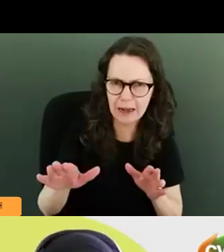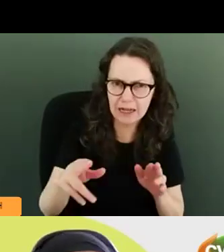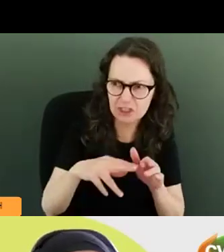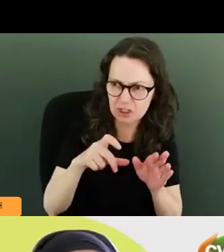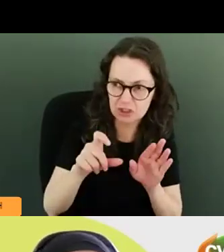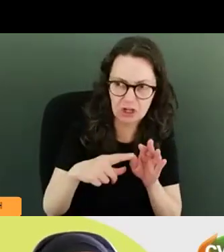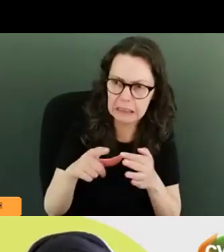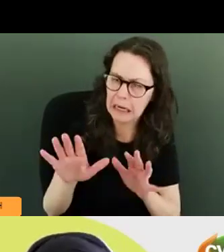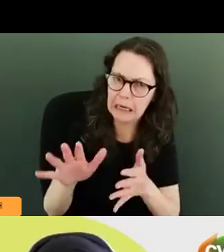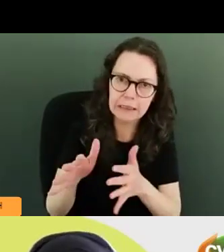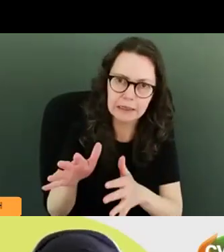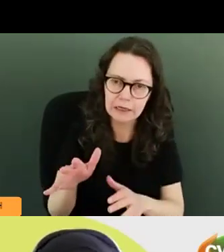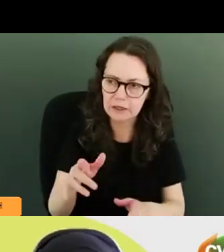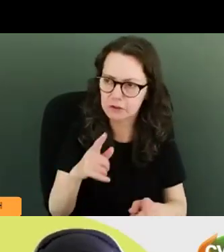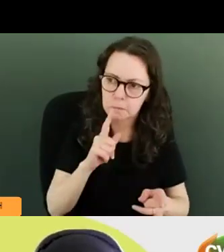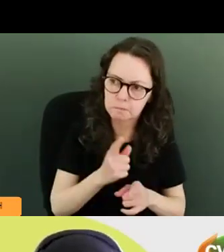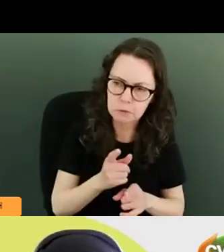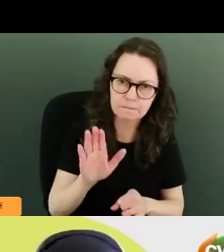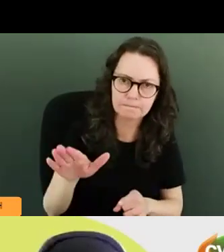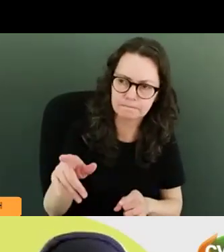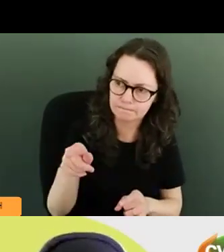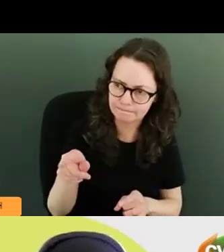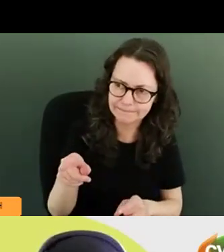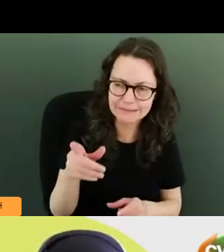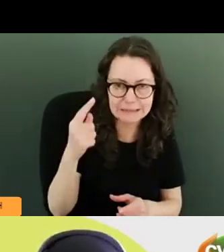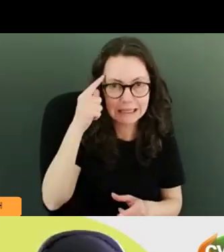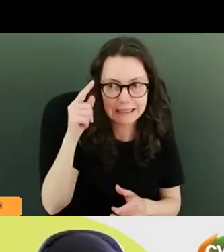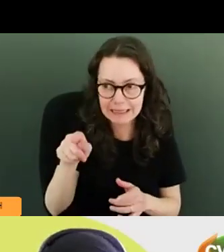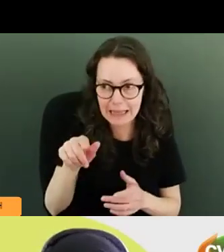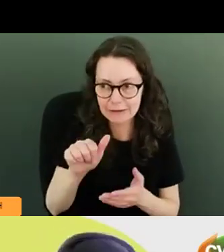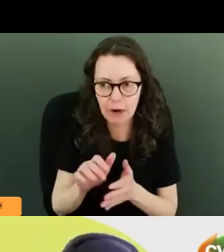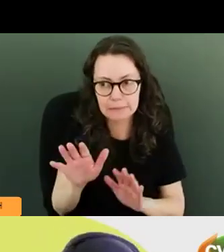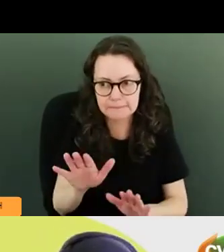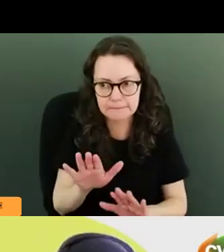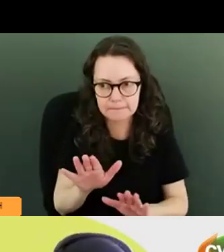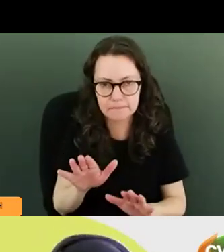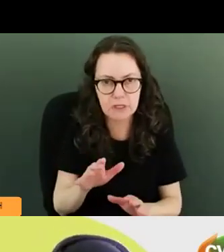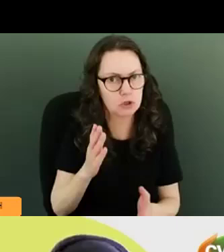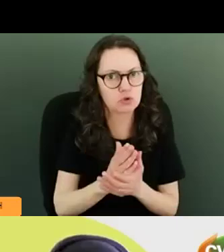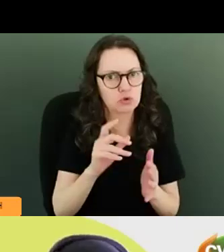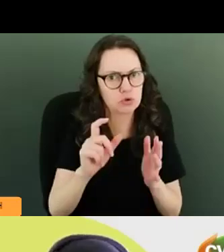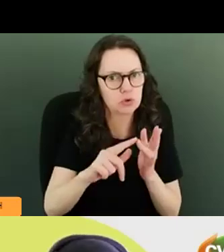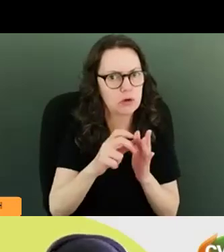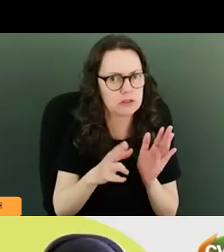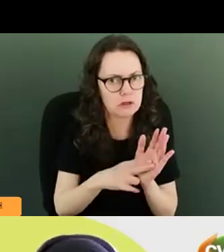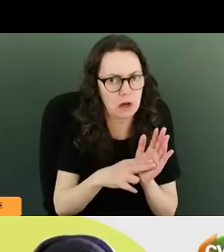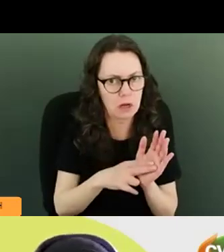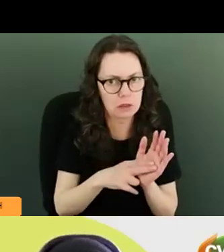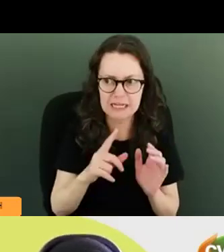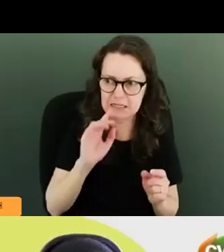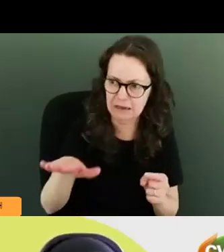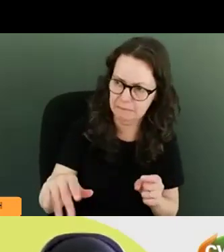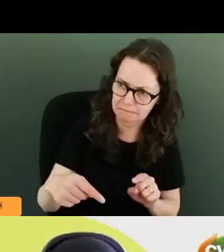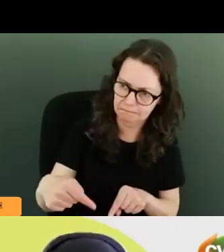that willingness to speak up and hold the process accountable is exactly what co-design should look like. As someone